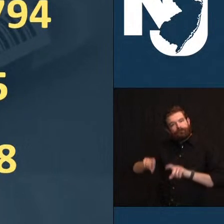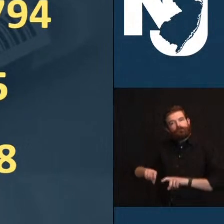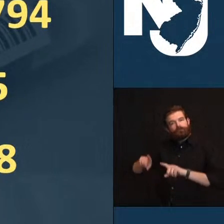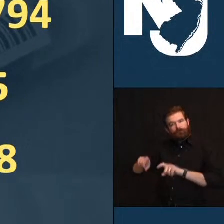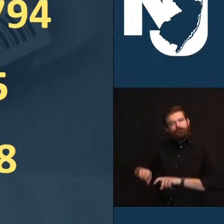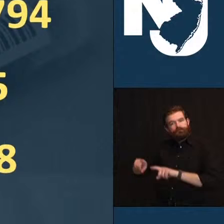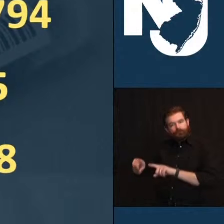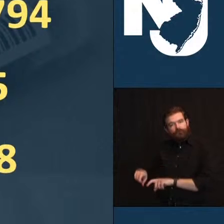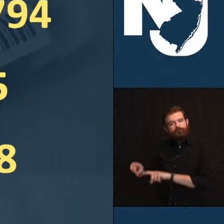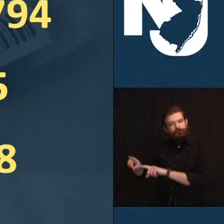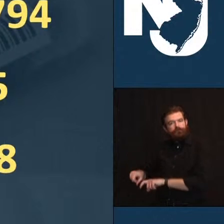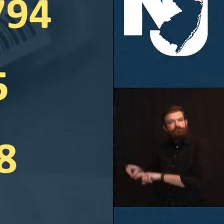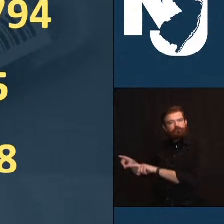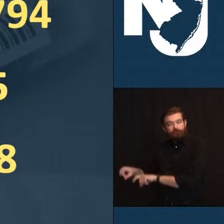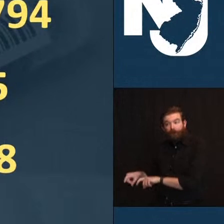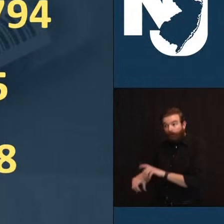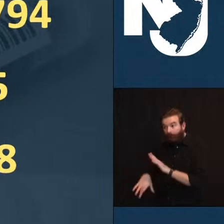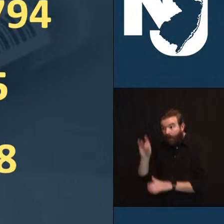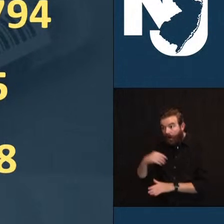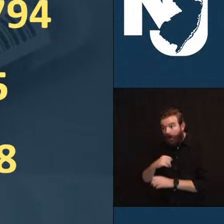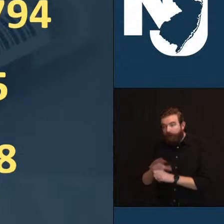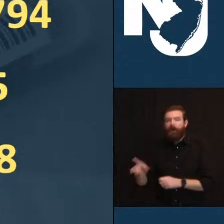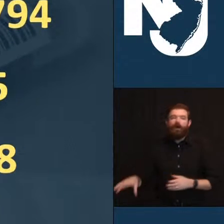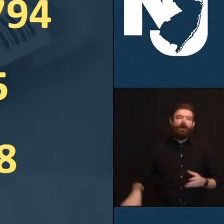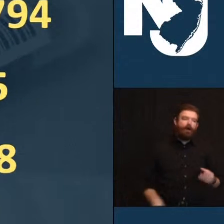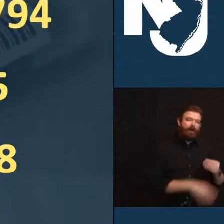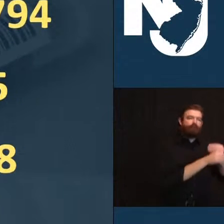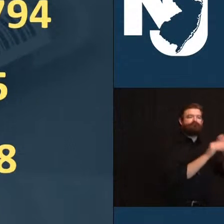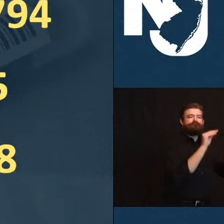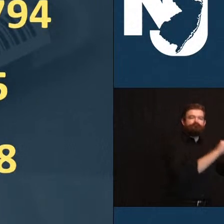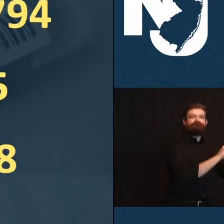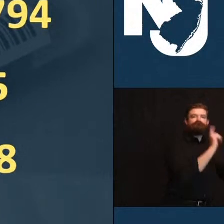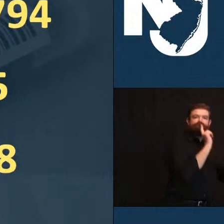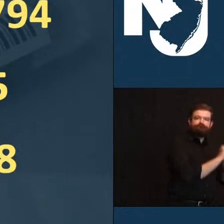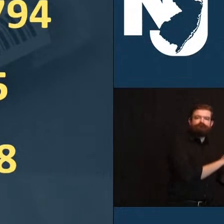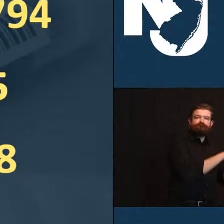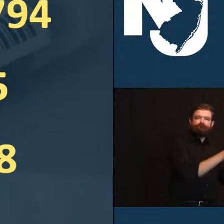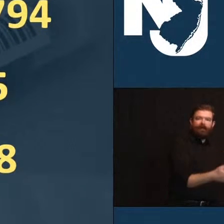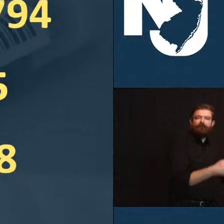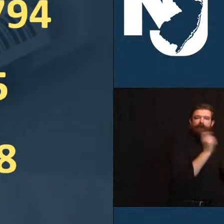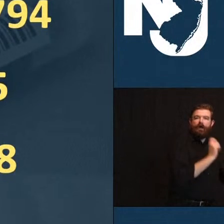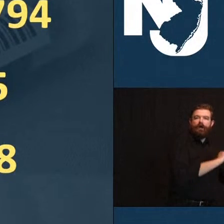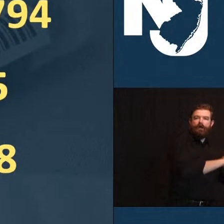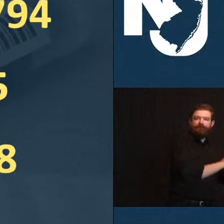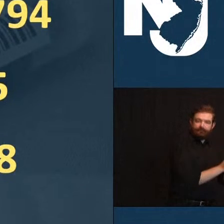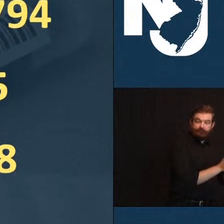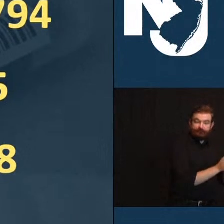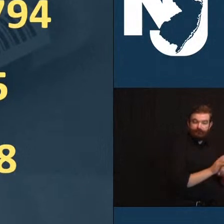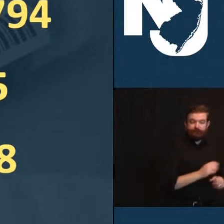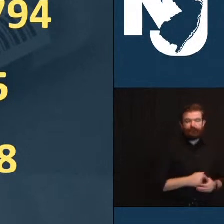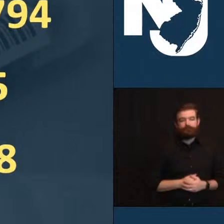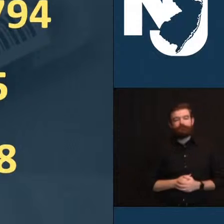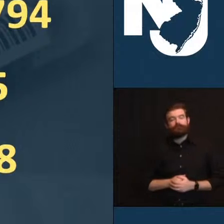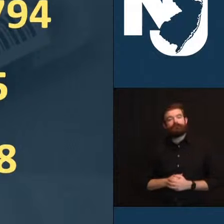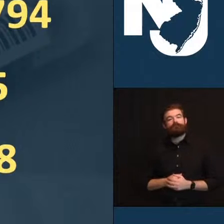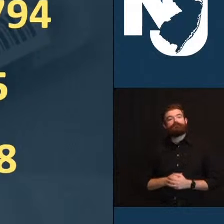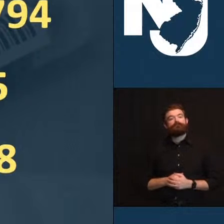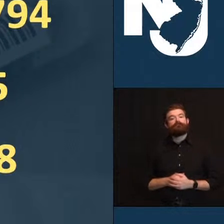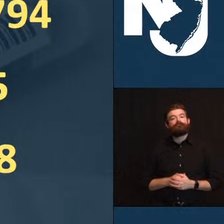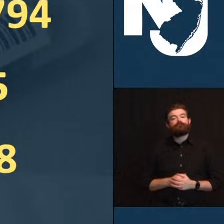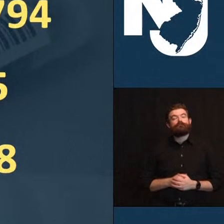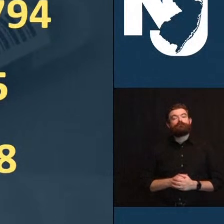So let's take a minute, as we do every day, and remember 3 precious lives lived and lost in our